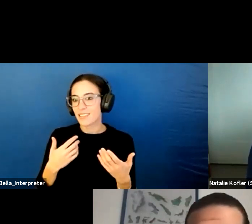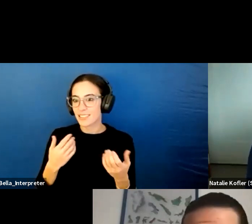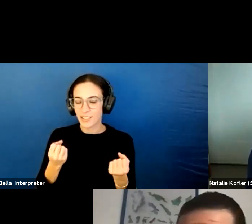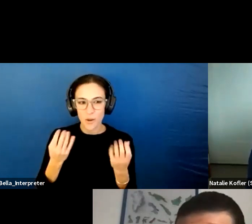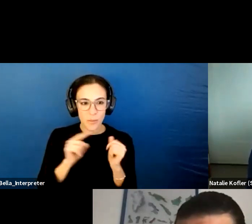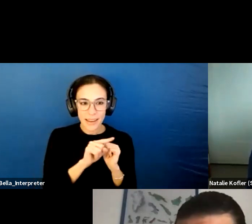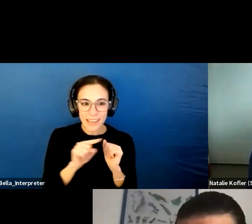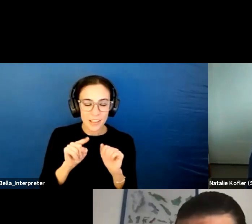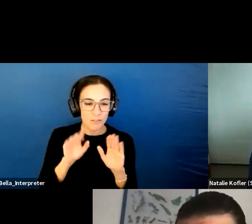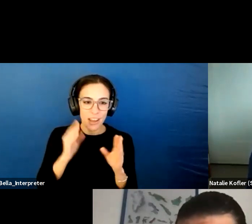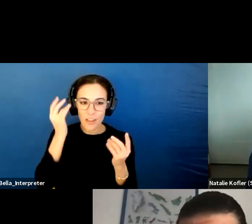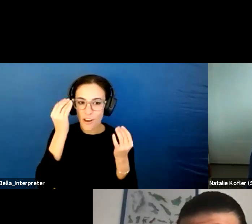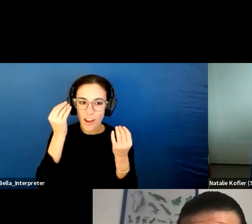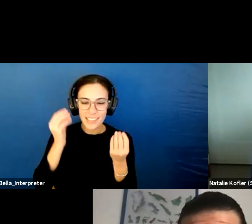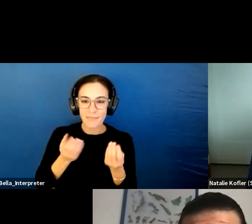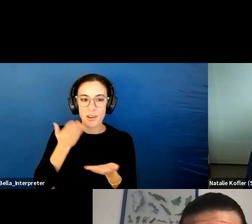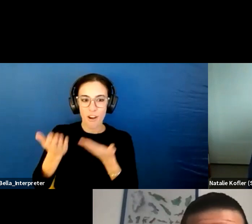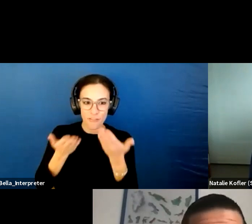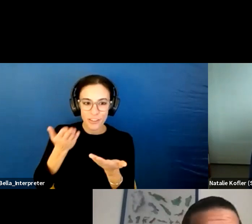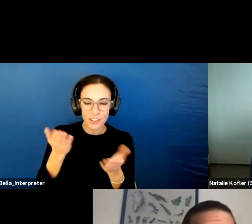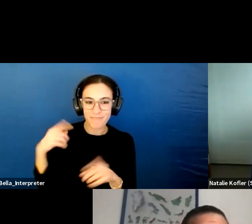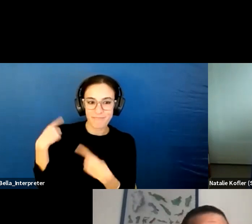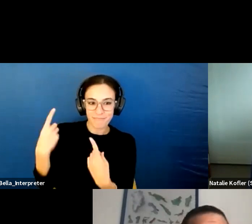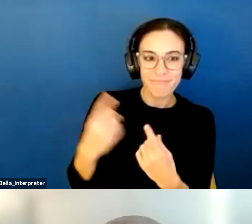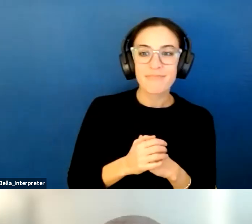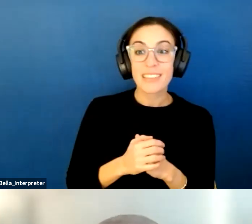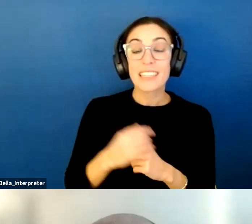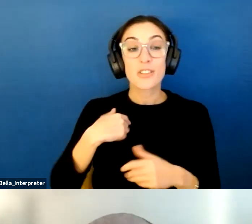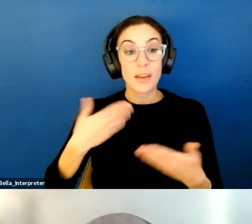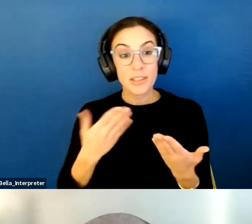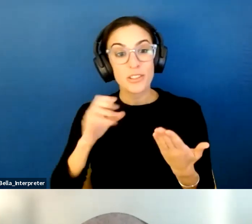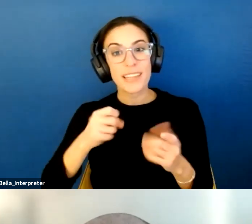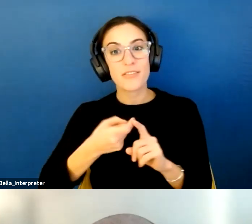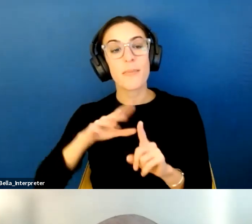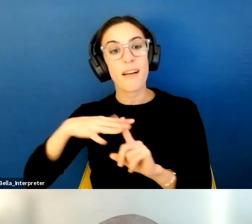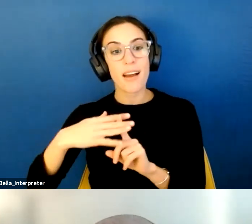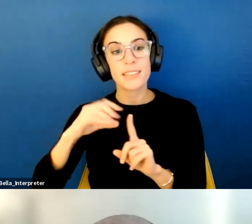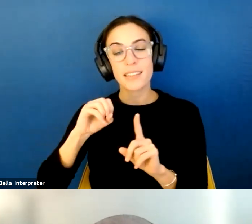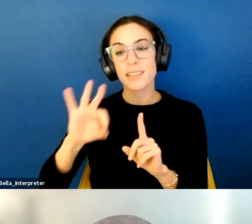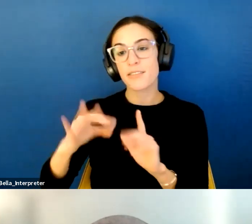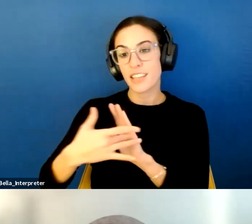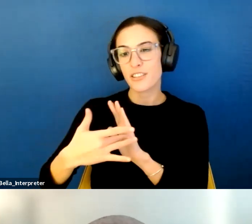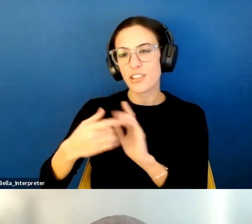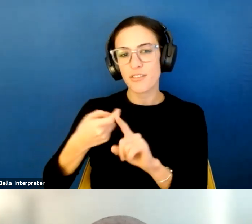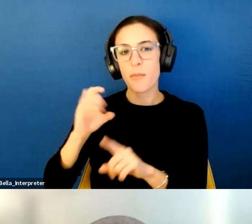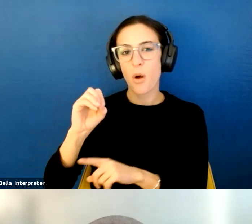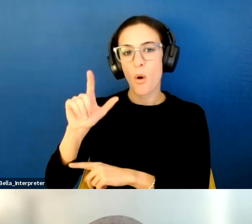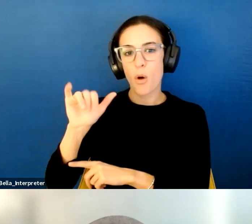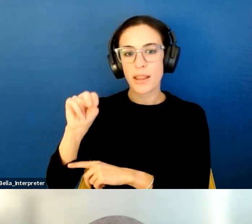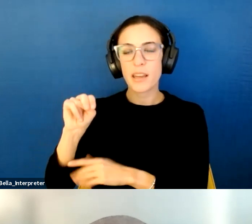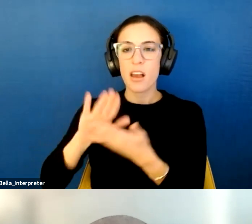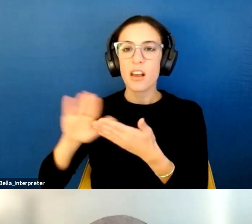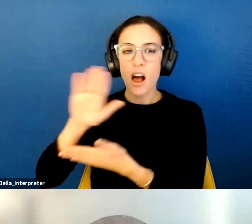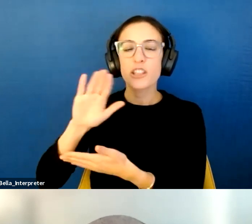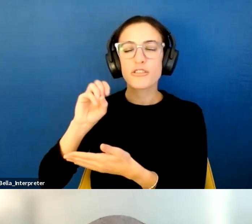offered. I'm here, yes, coming from a context of technology at Olin College of Engineering, where I teach about assistive and